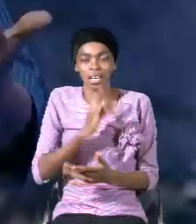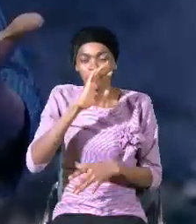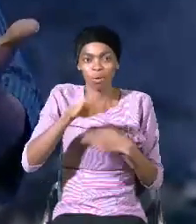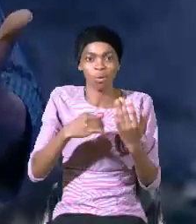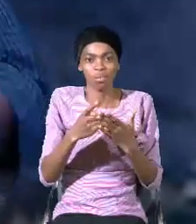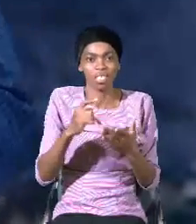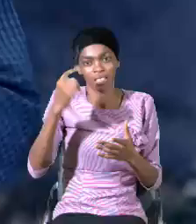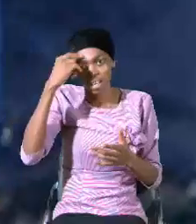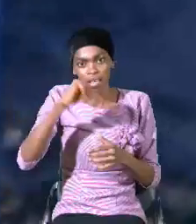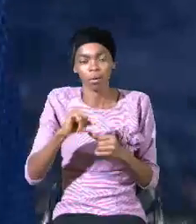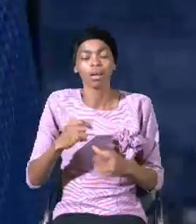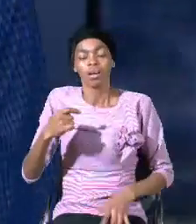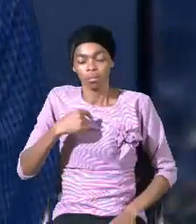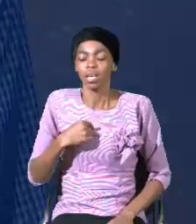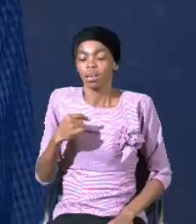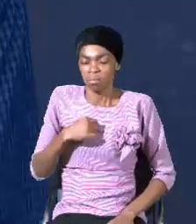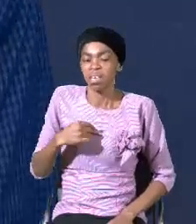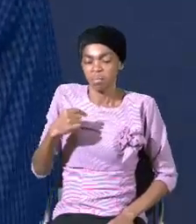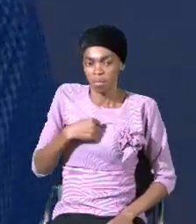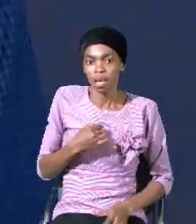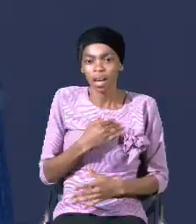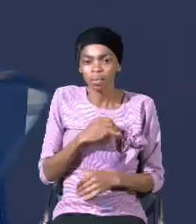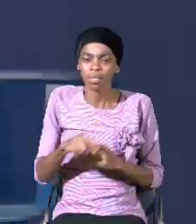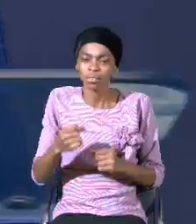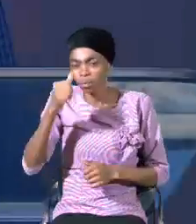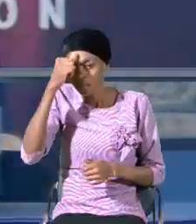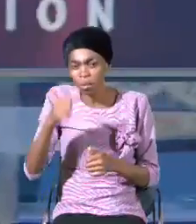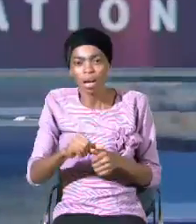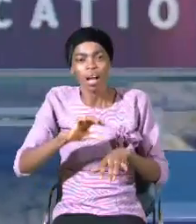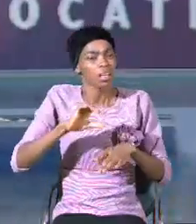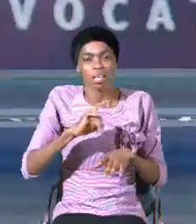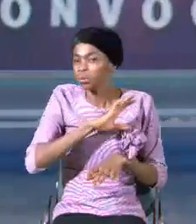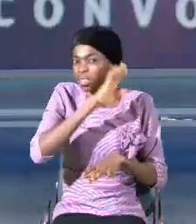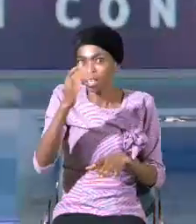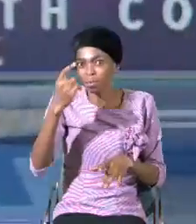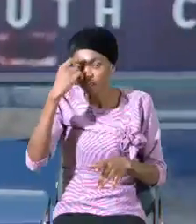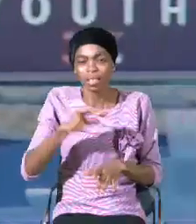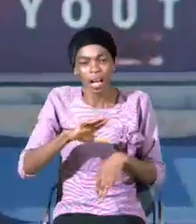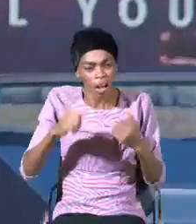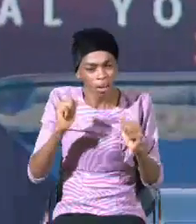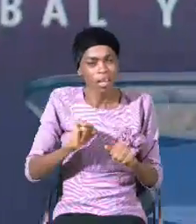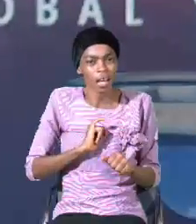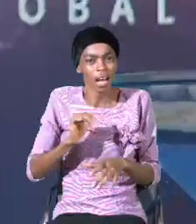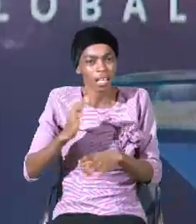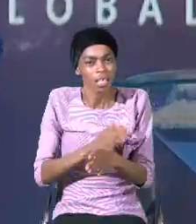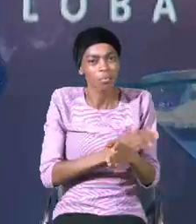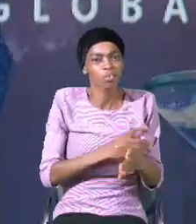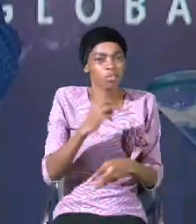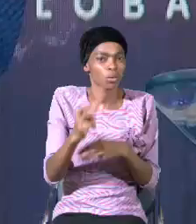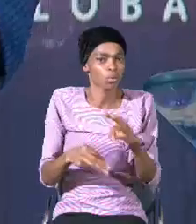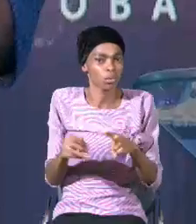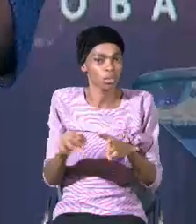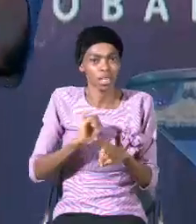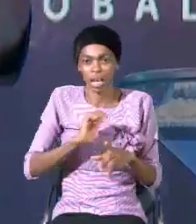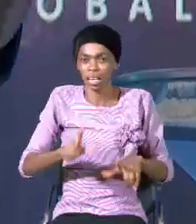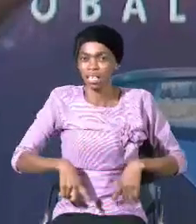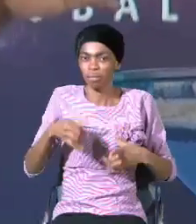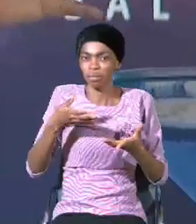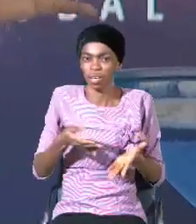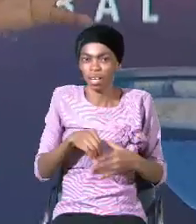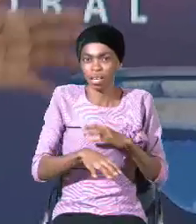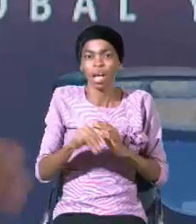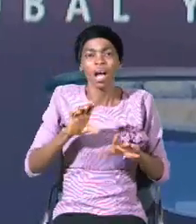me. And they never think, how can I improve the world in which I am? How can I improve the